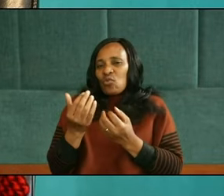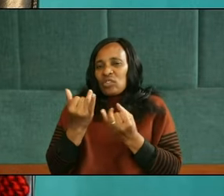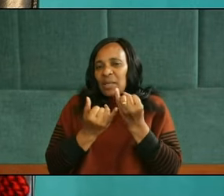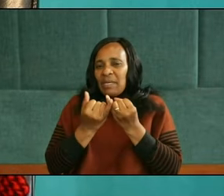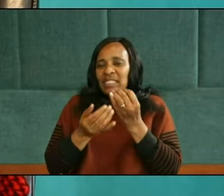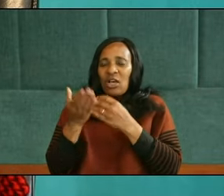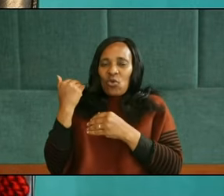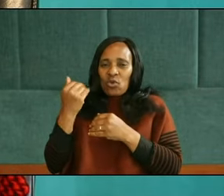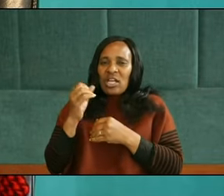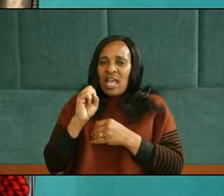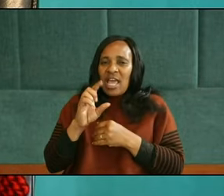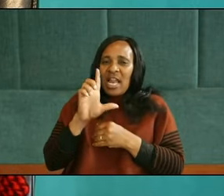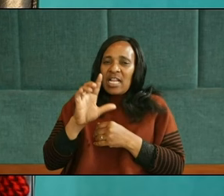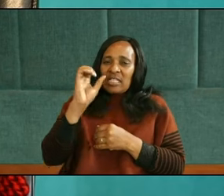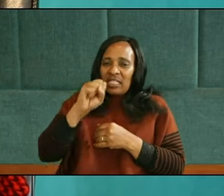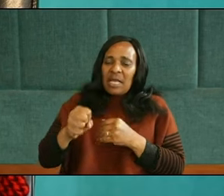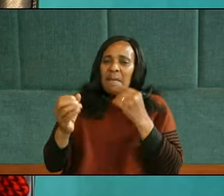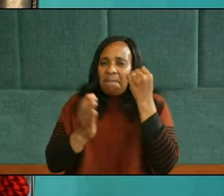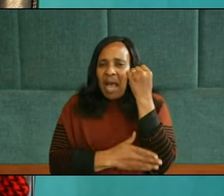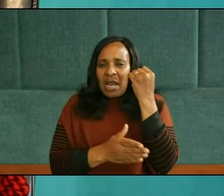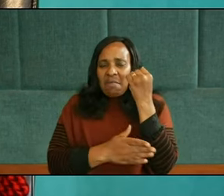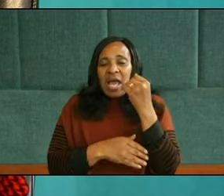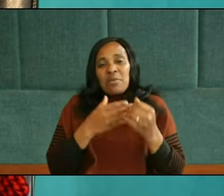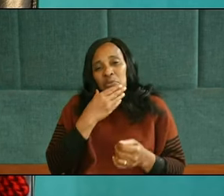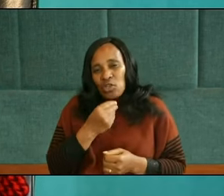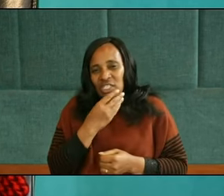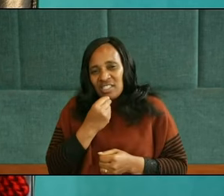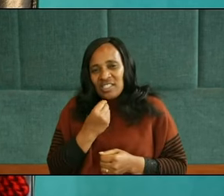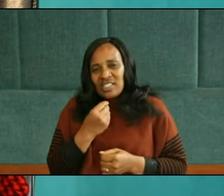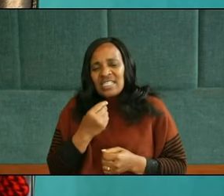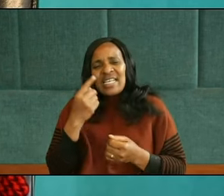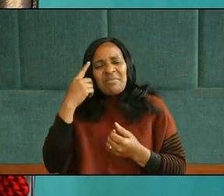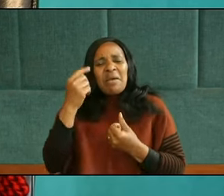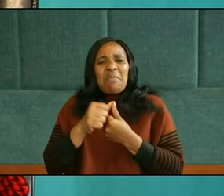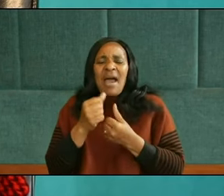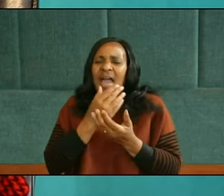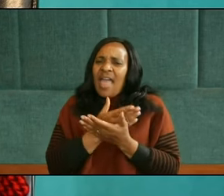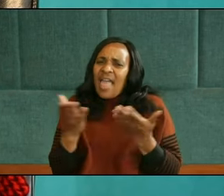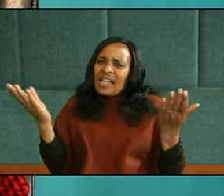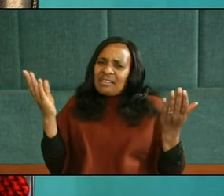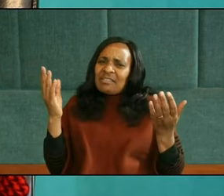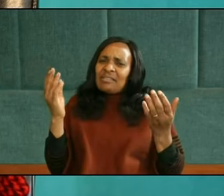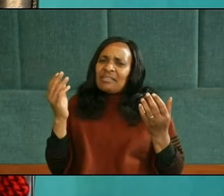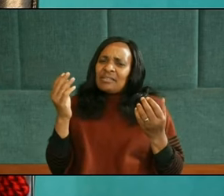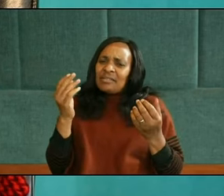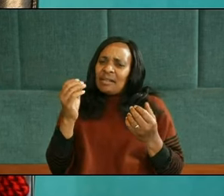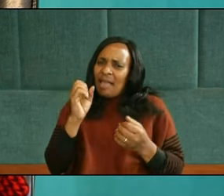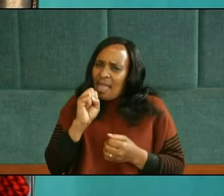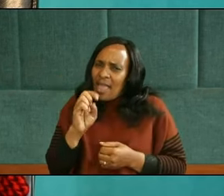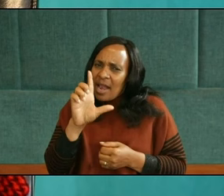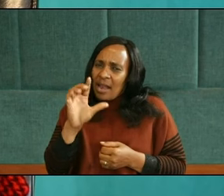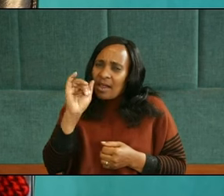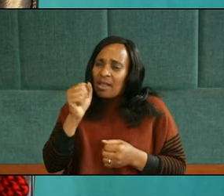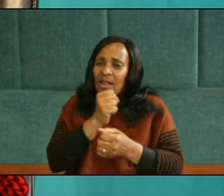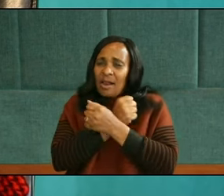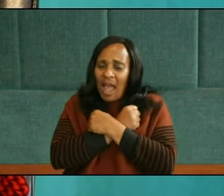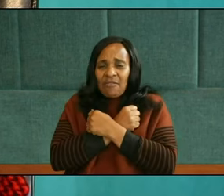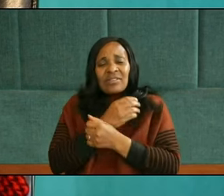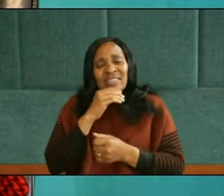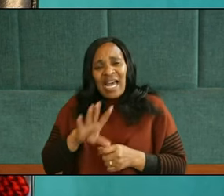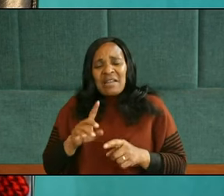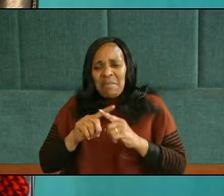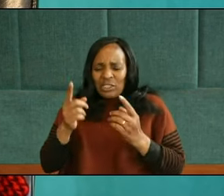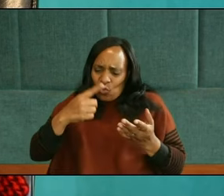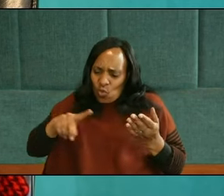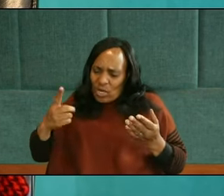was Eli's bad, bad boys. Remember that Eli claimed to love his sons, yet he didn't correct them. And you saw